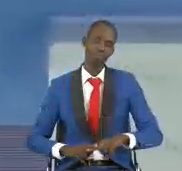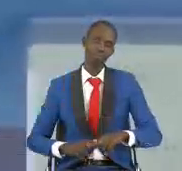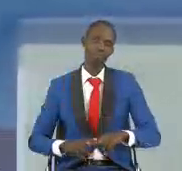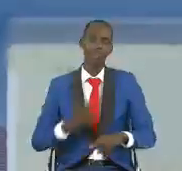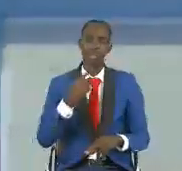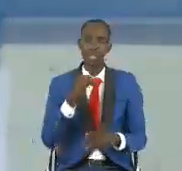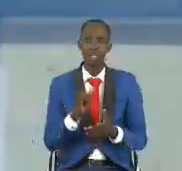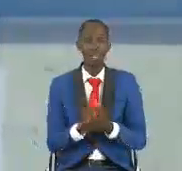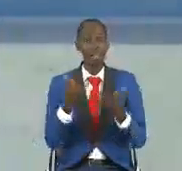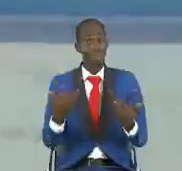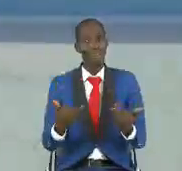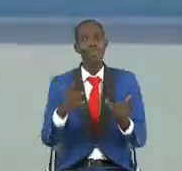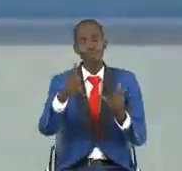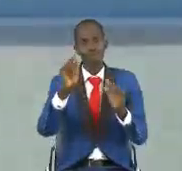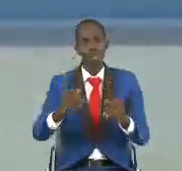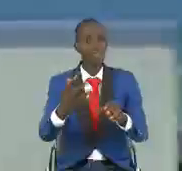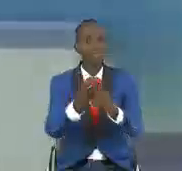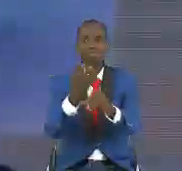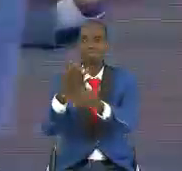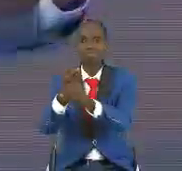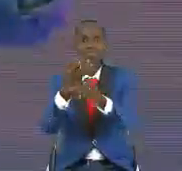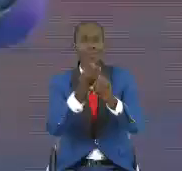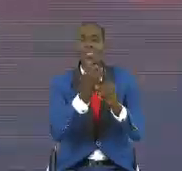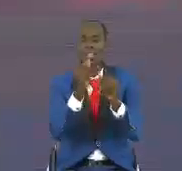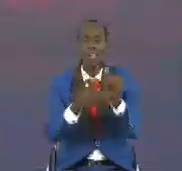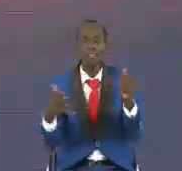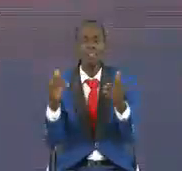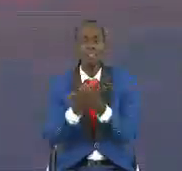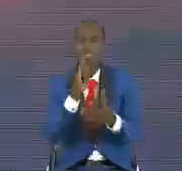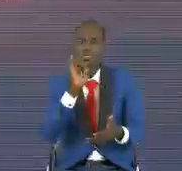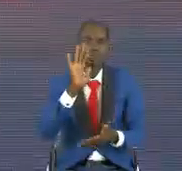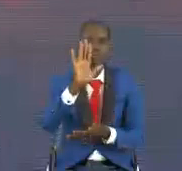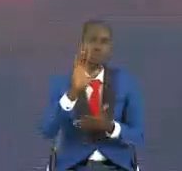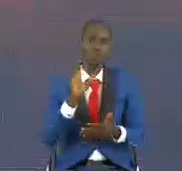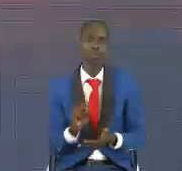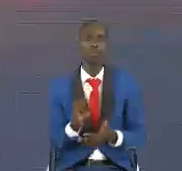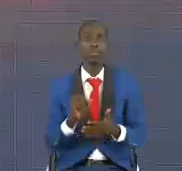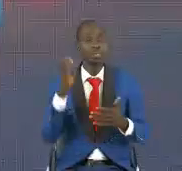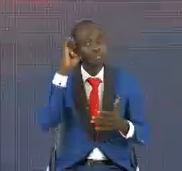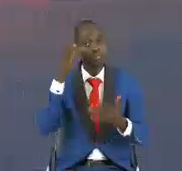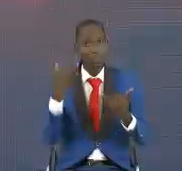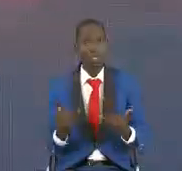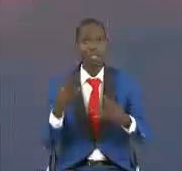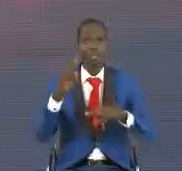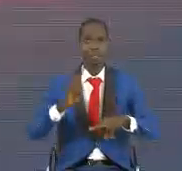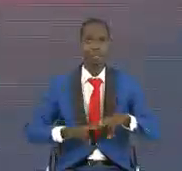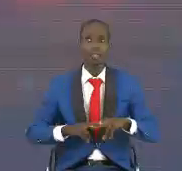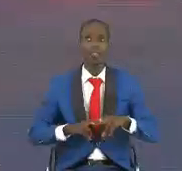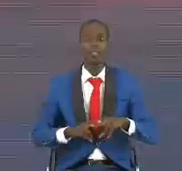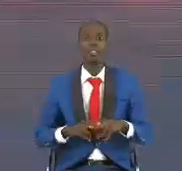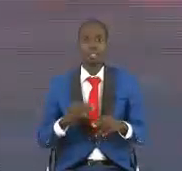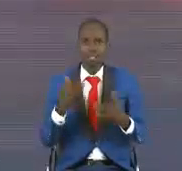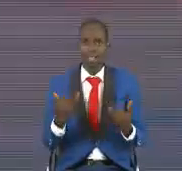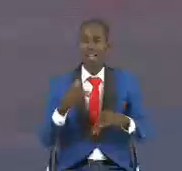can take everything that belongs to you." He's now set down at the right hand of